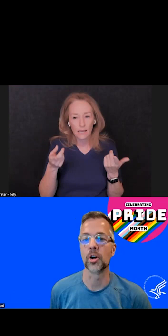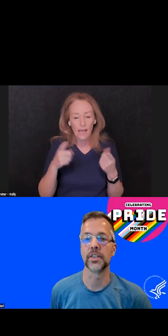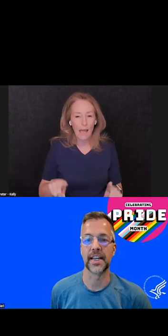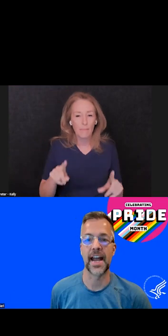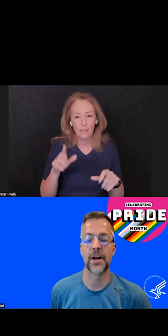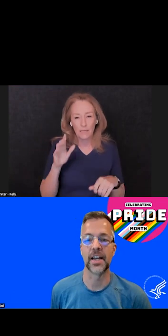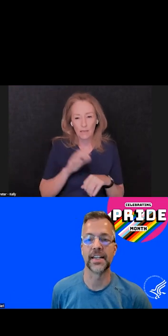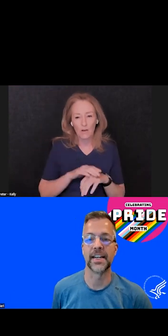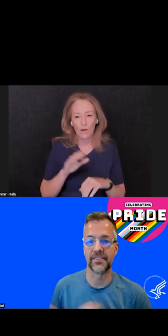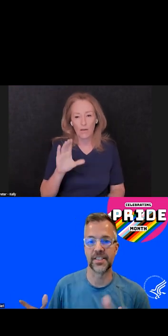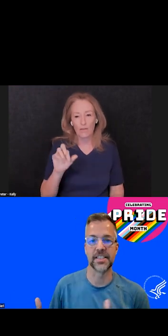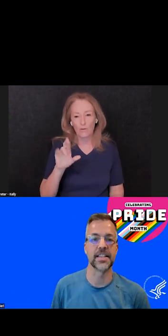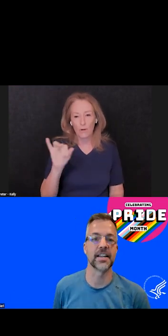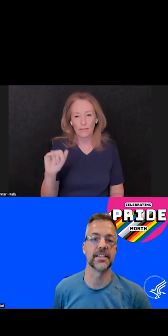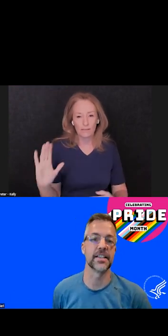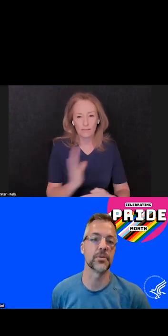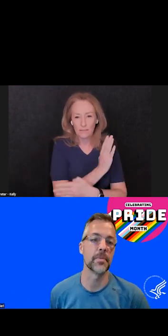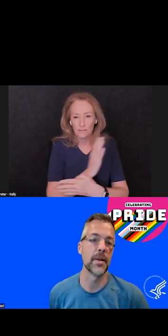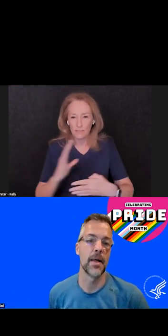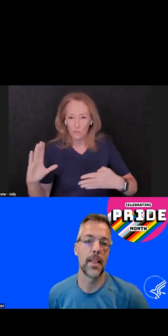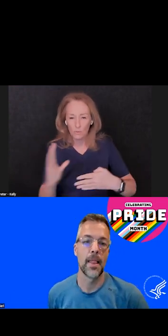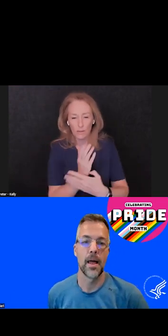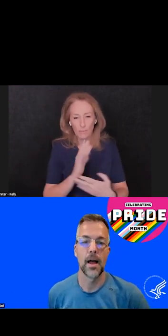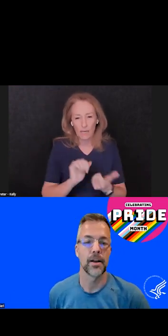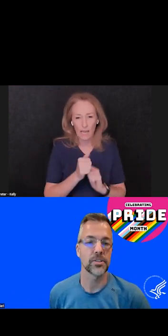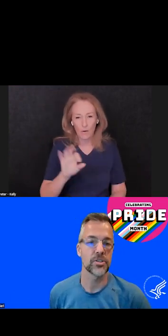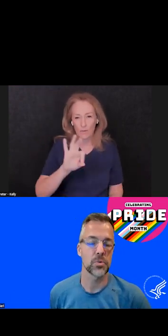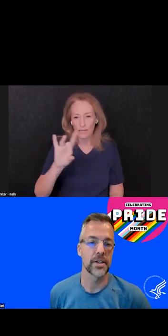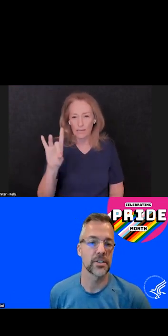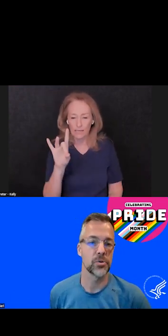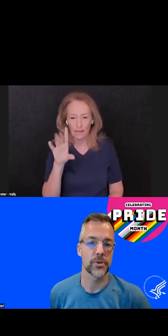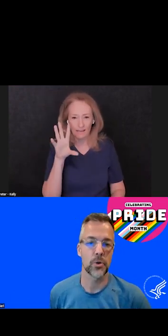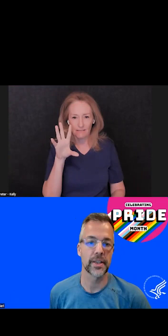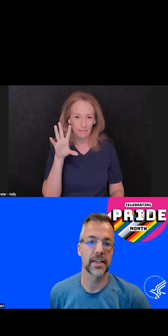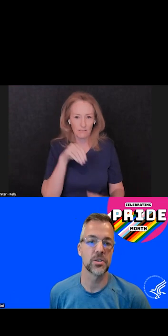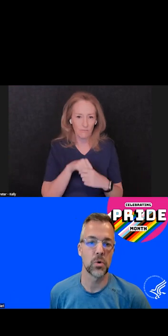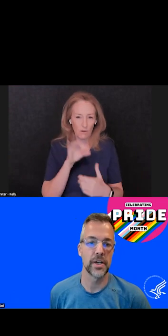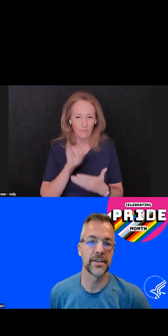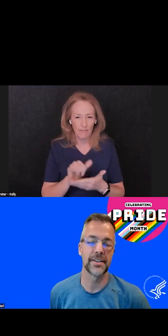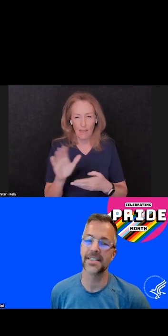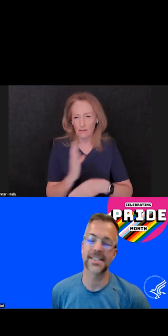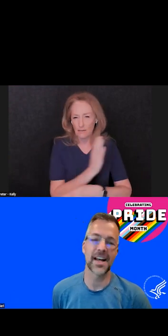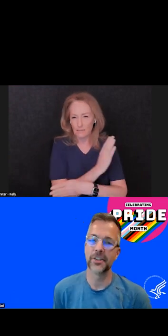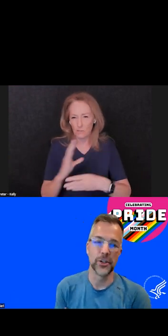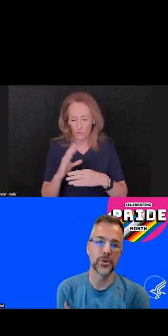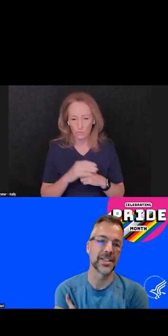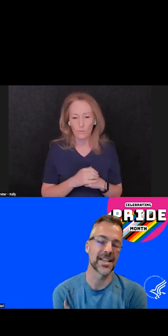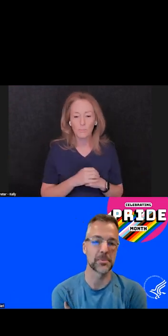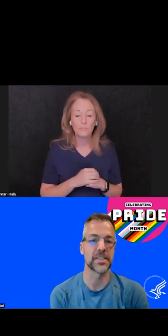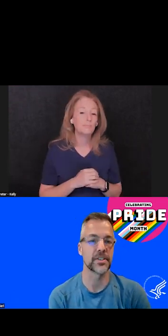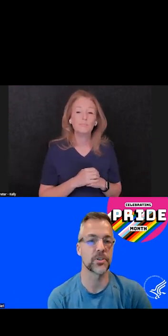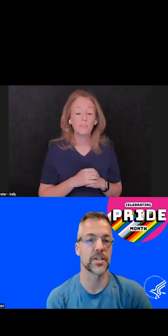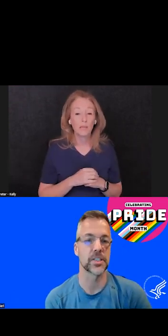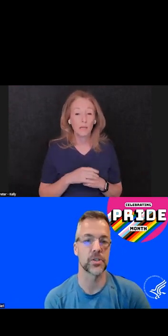more broadly and how 988 fits into that continuum. I also just want to 2 other quick things. One, this is not new and it's